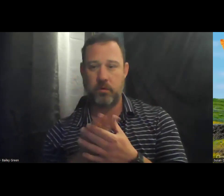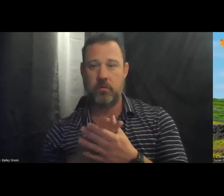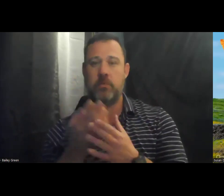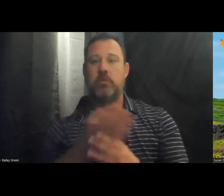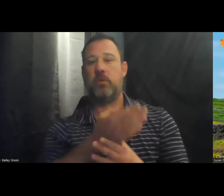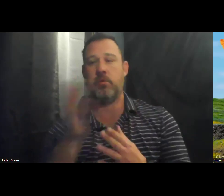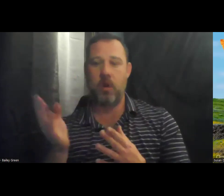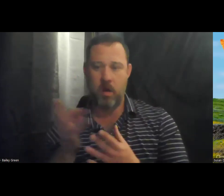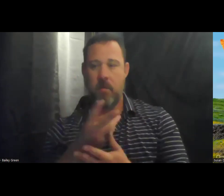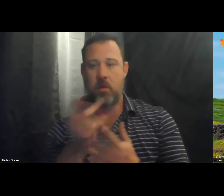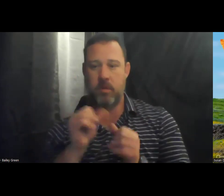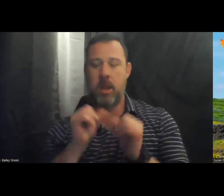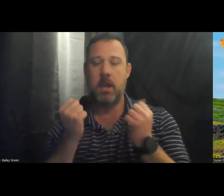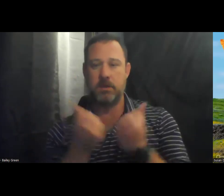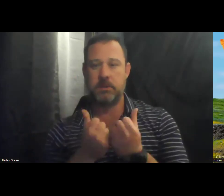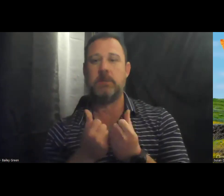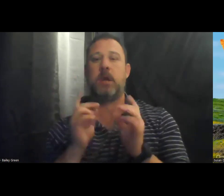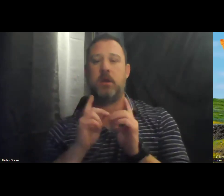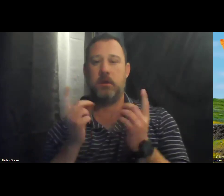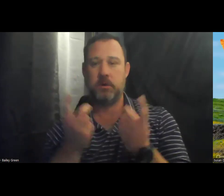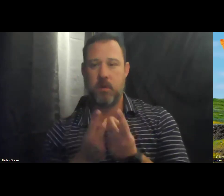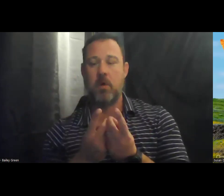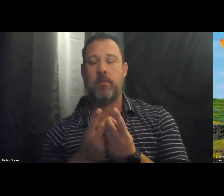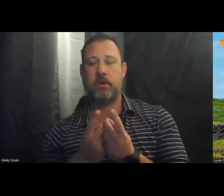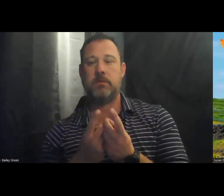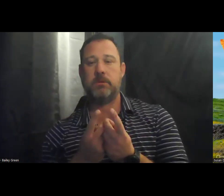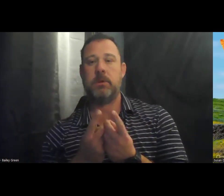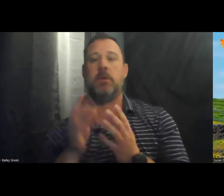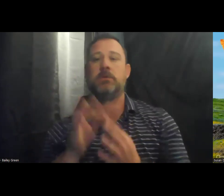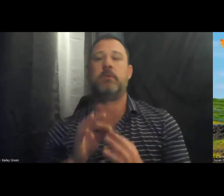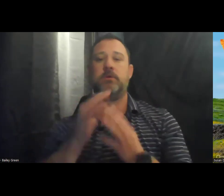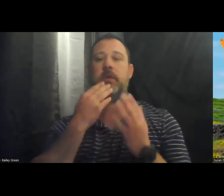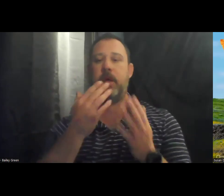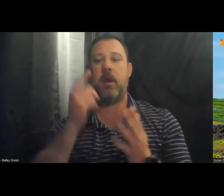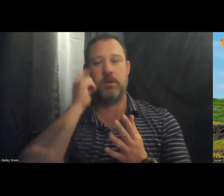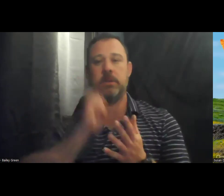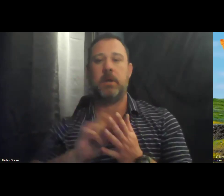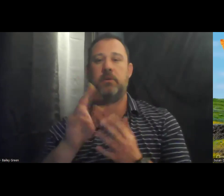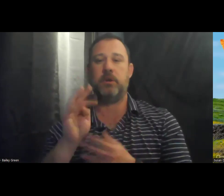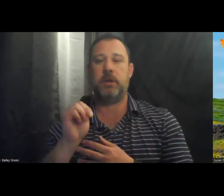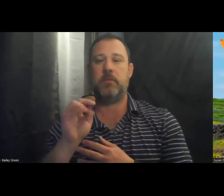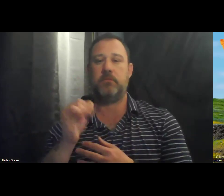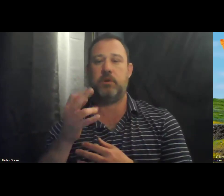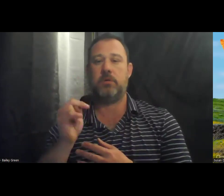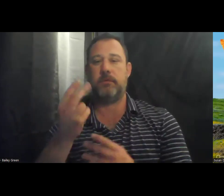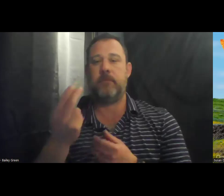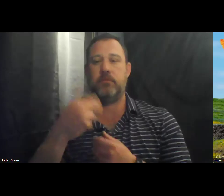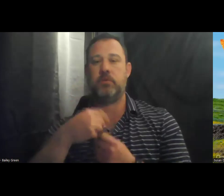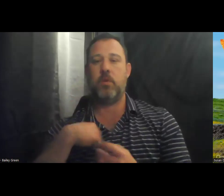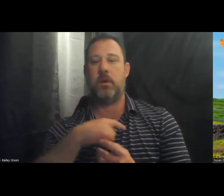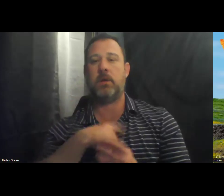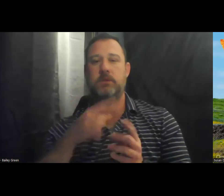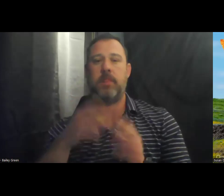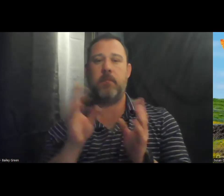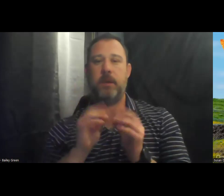across multiple agencies and departments, and especially thank our Secretary, Kim Johnson, for joining us at the top of the